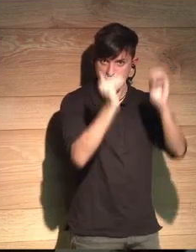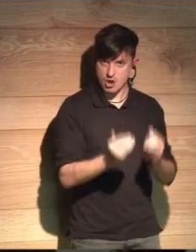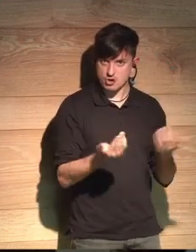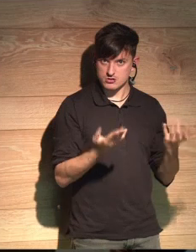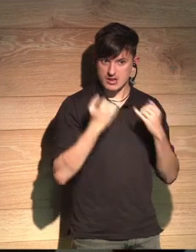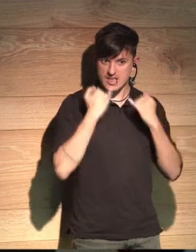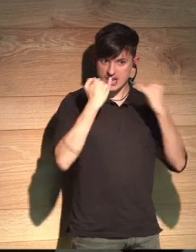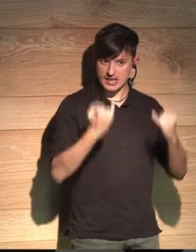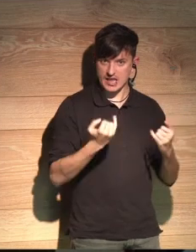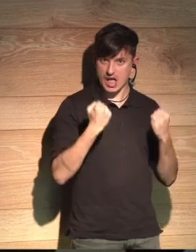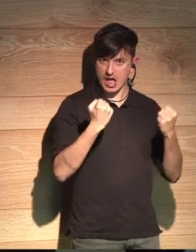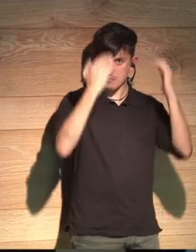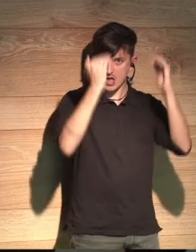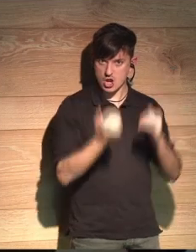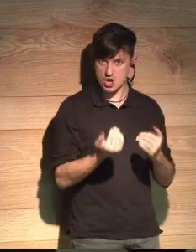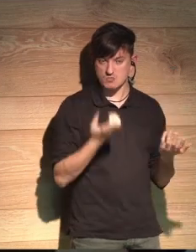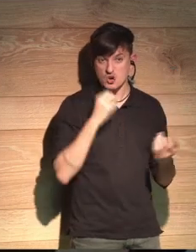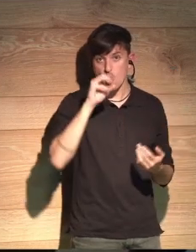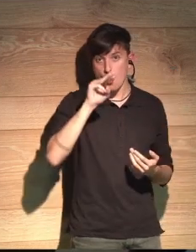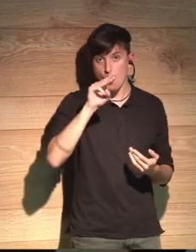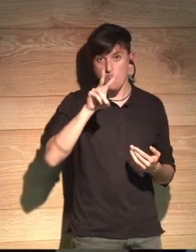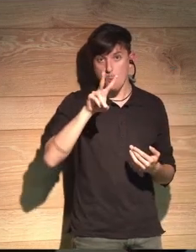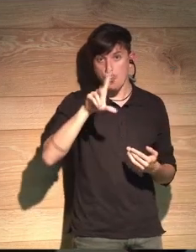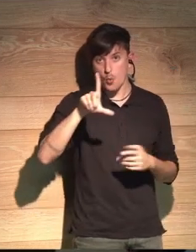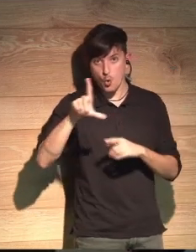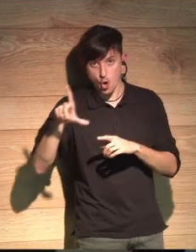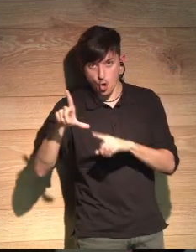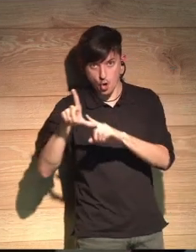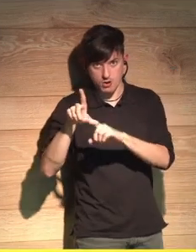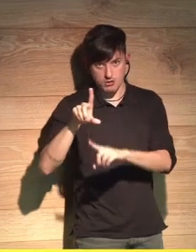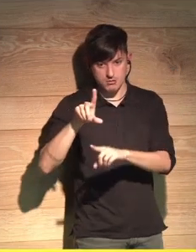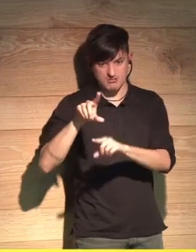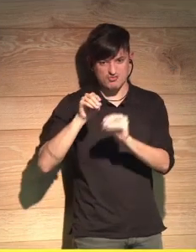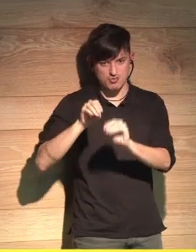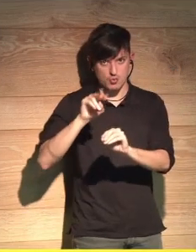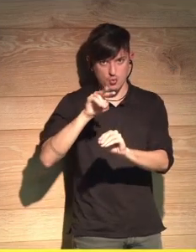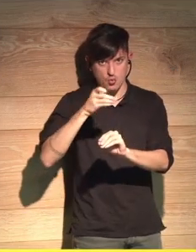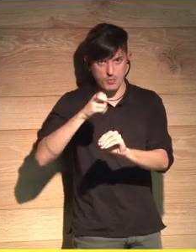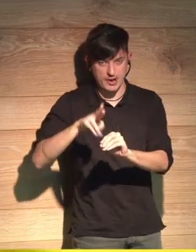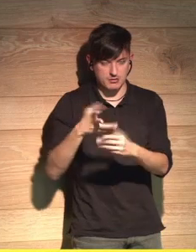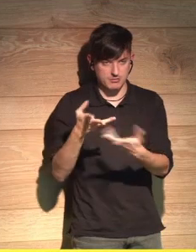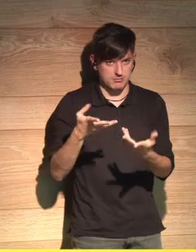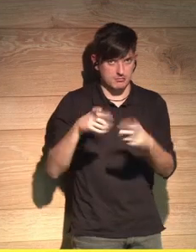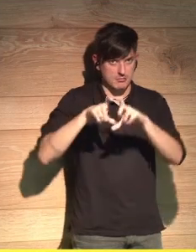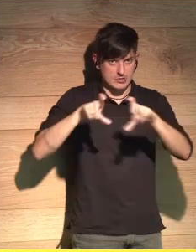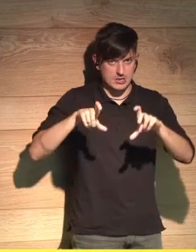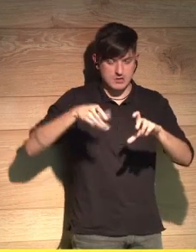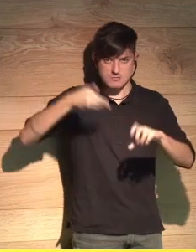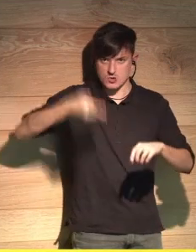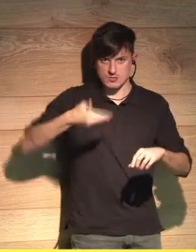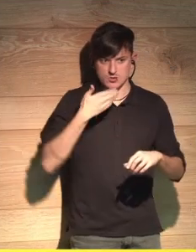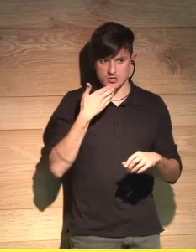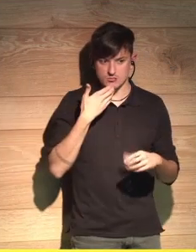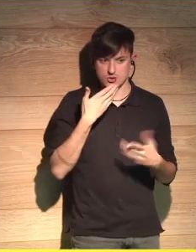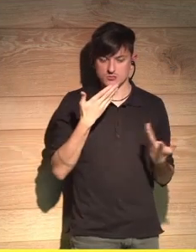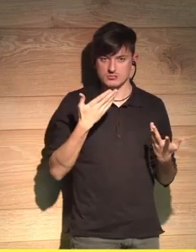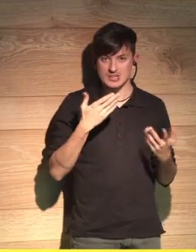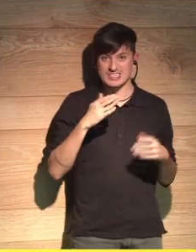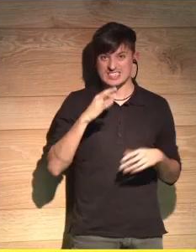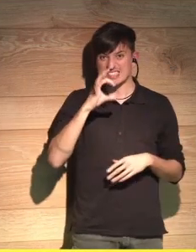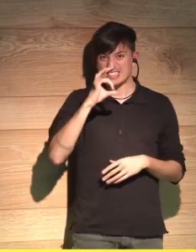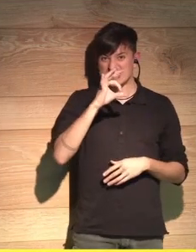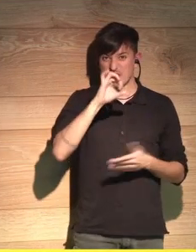beginning, nobody would know if it would take off, but actually it has been quite big in some cities. I believe in San Francisco, it reached 50% of all trips